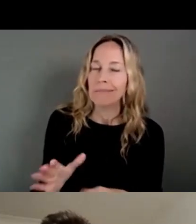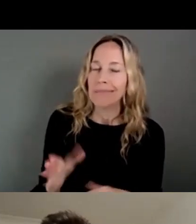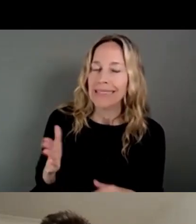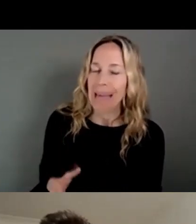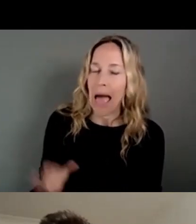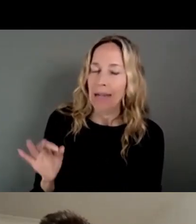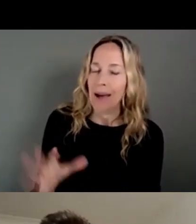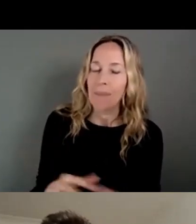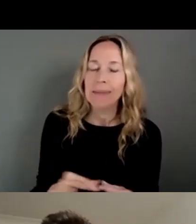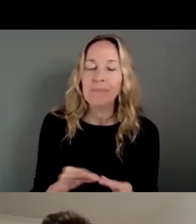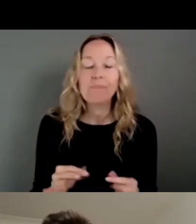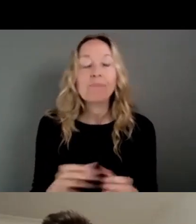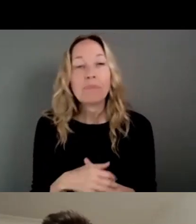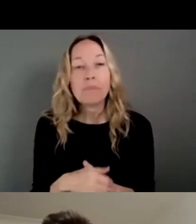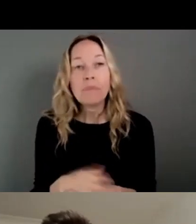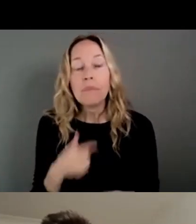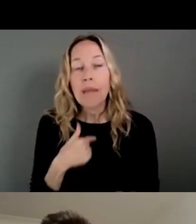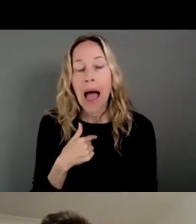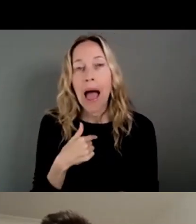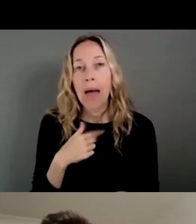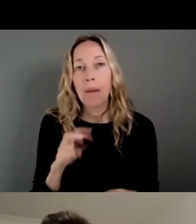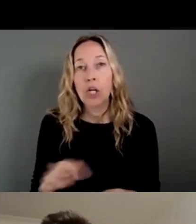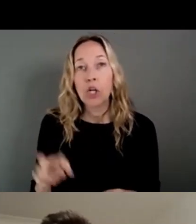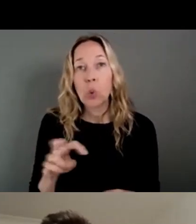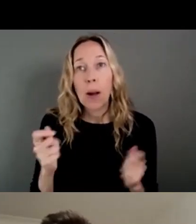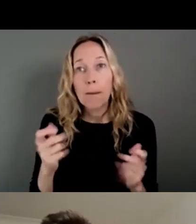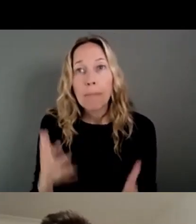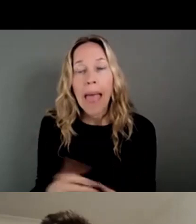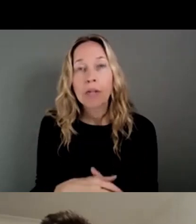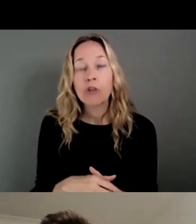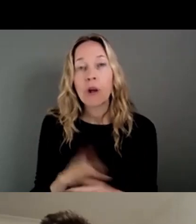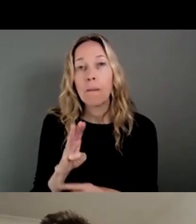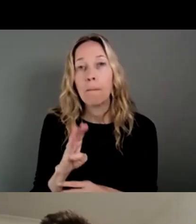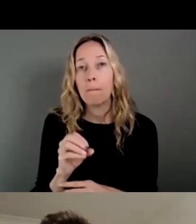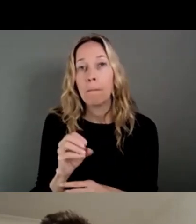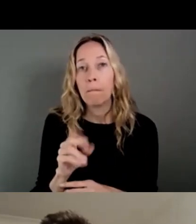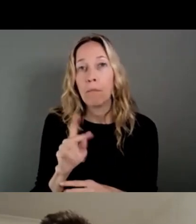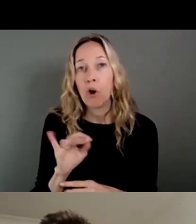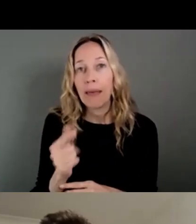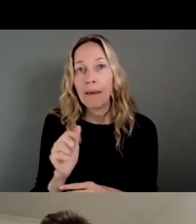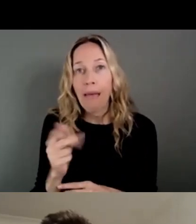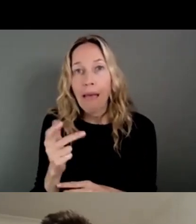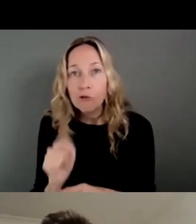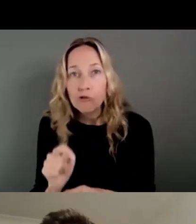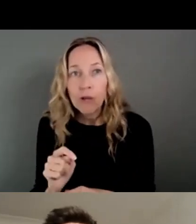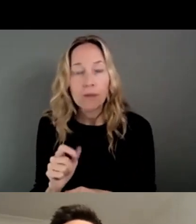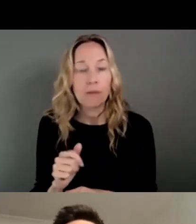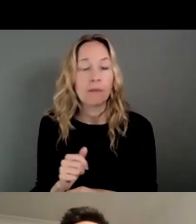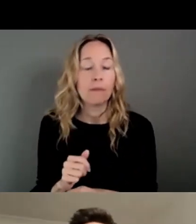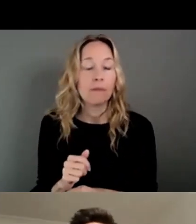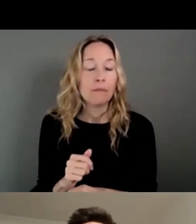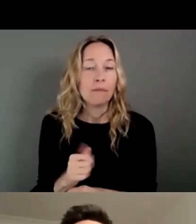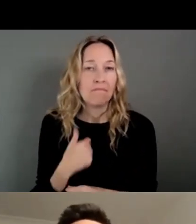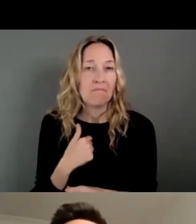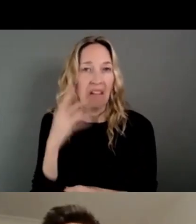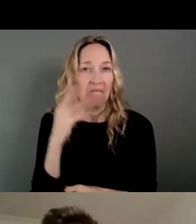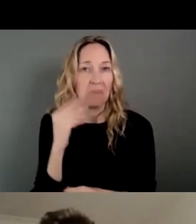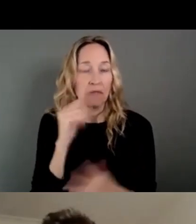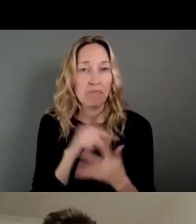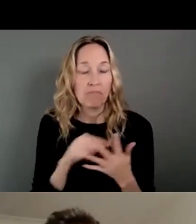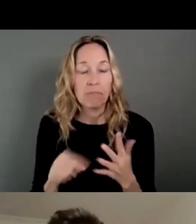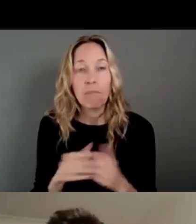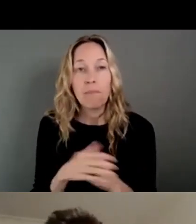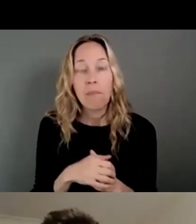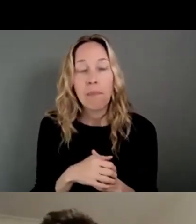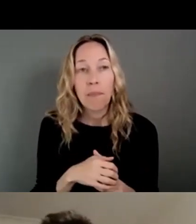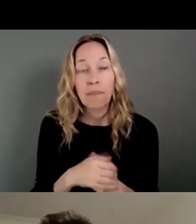agent. I wanted to open by simply saying, as has been illustrated here, if you're seeking